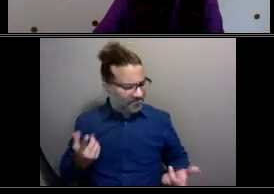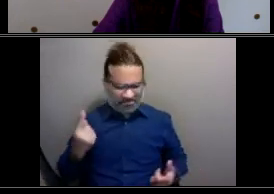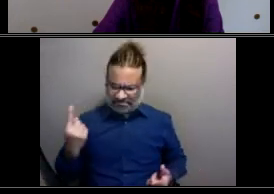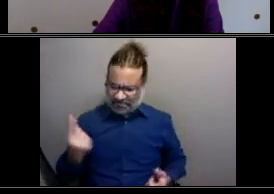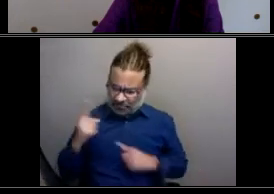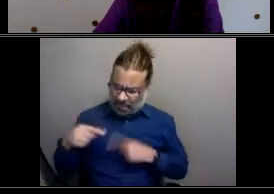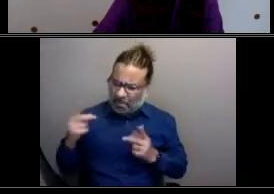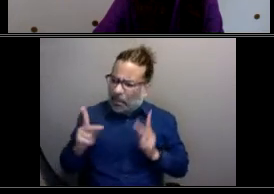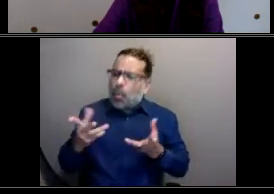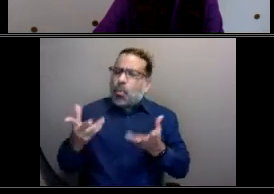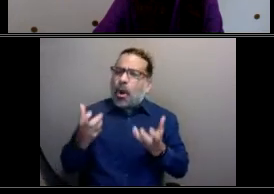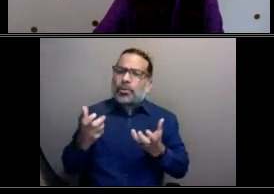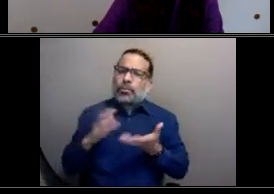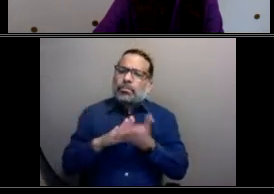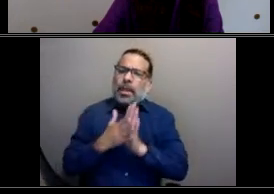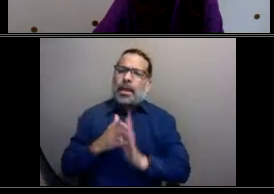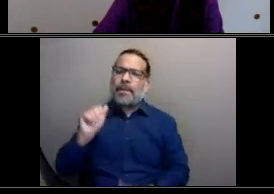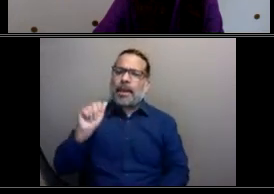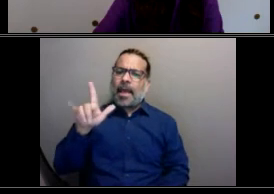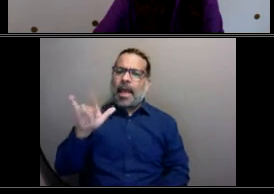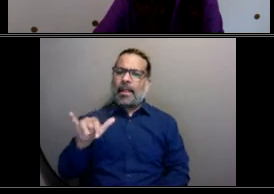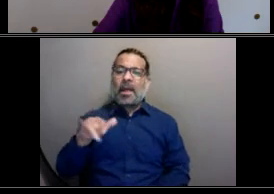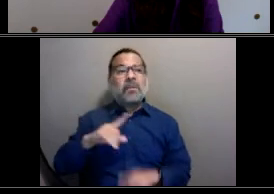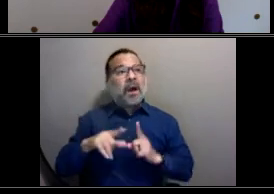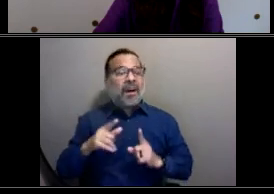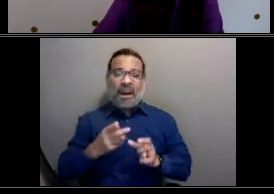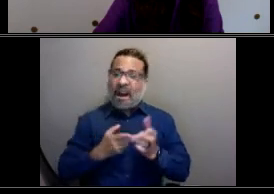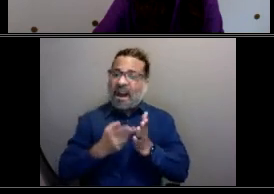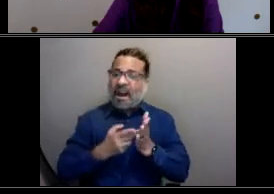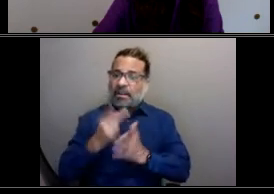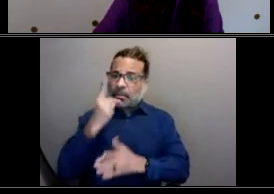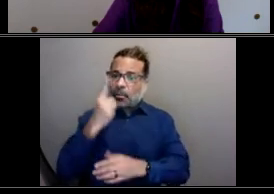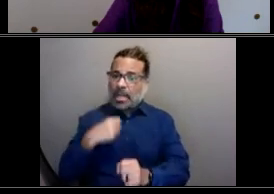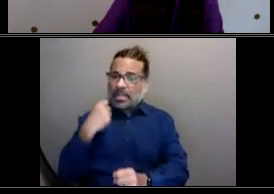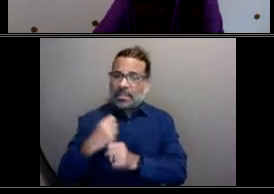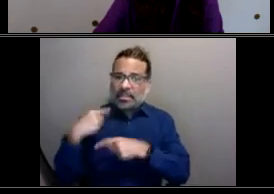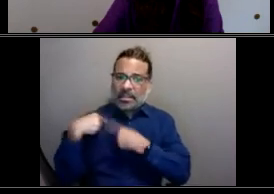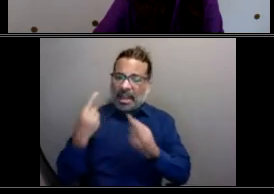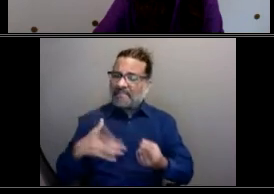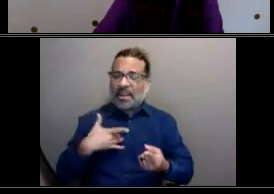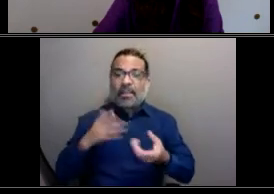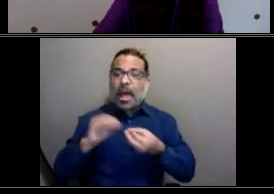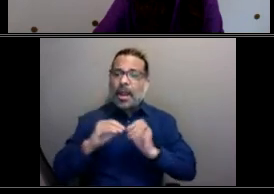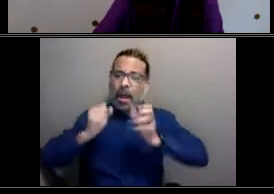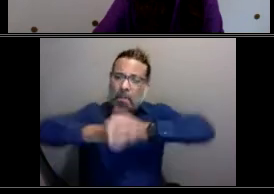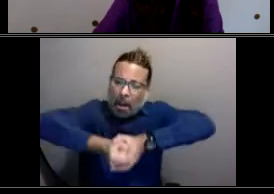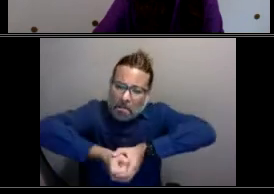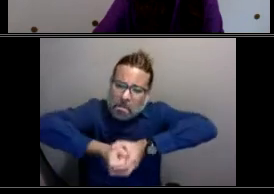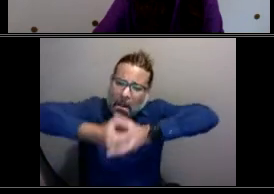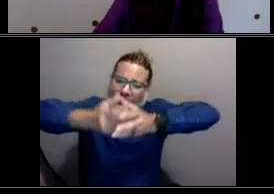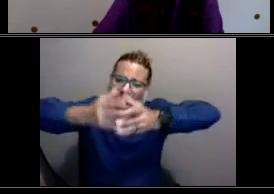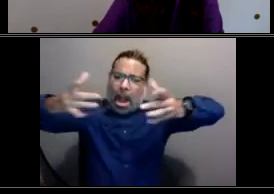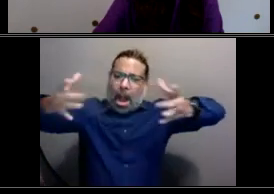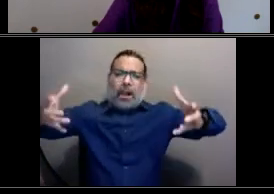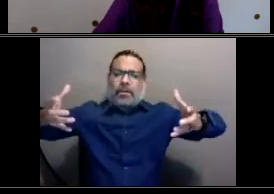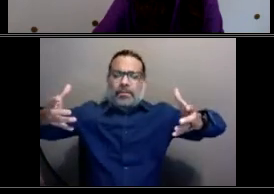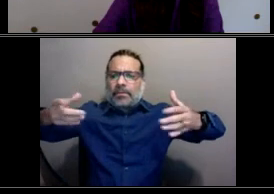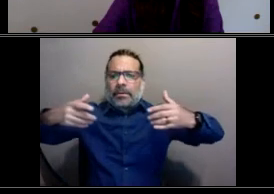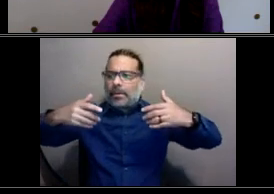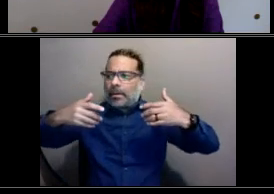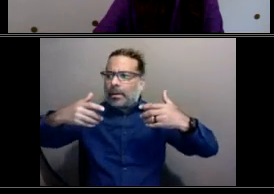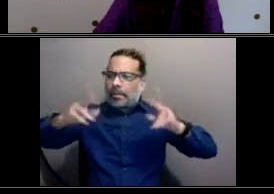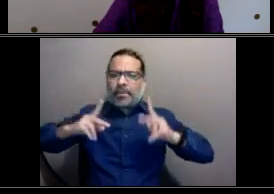allies, but gosh, I feel in the last year that number has just risen. Who folks